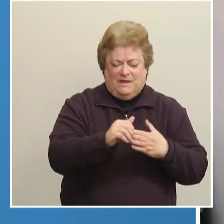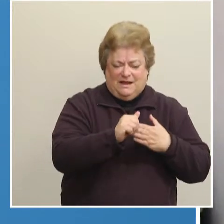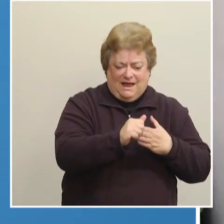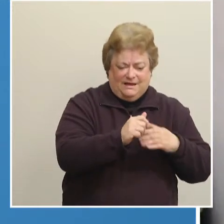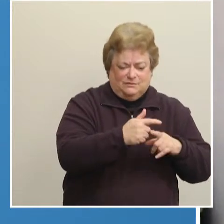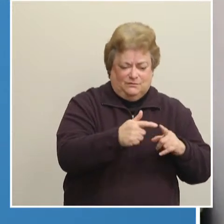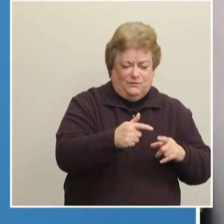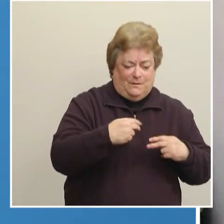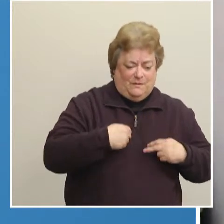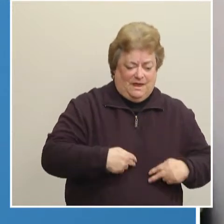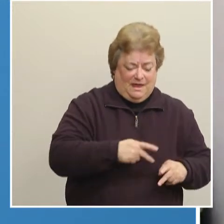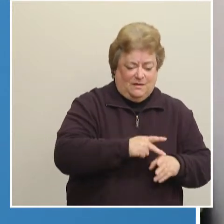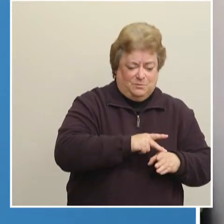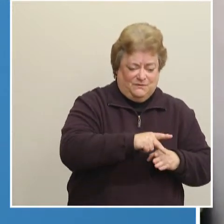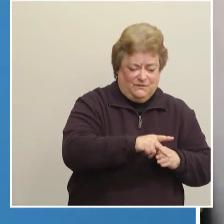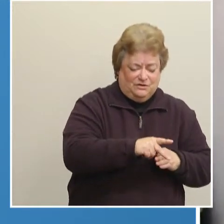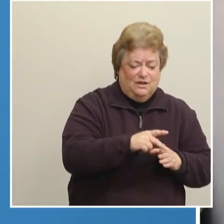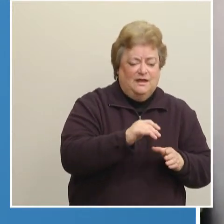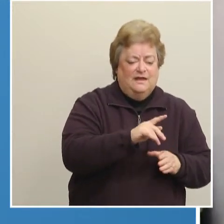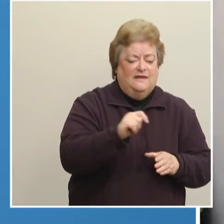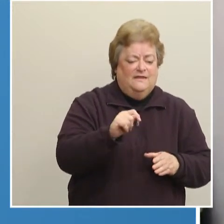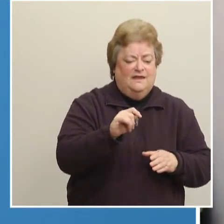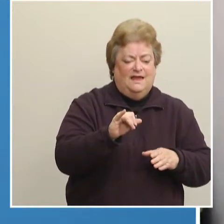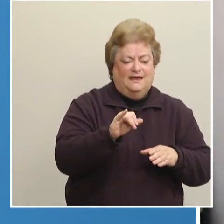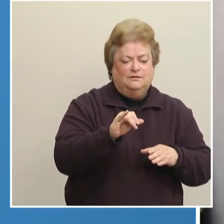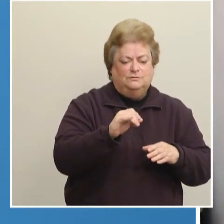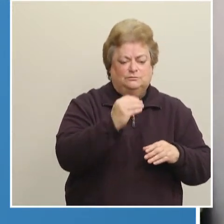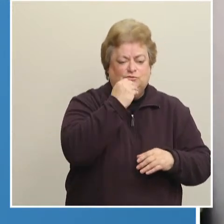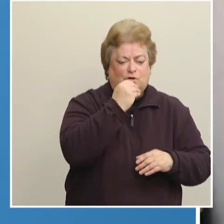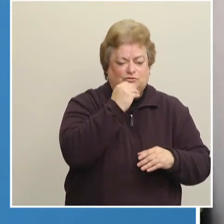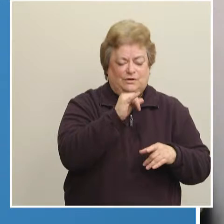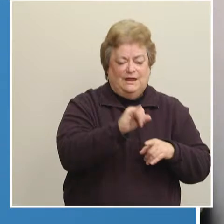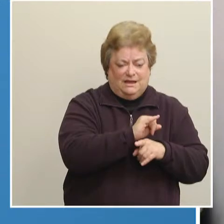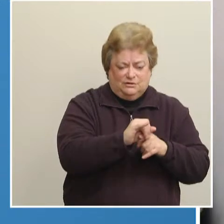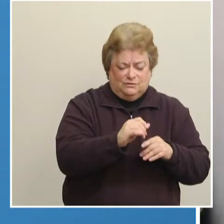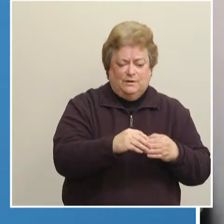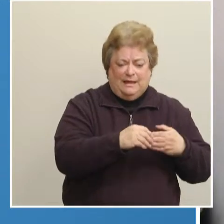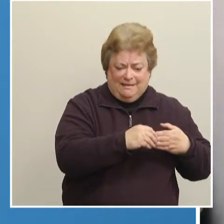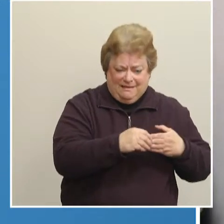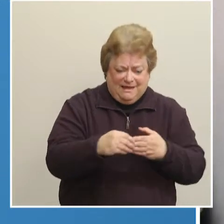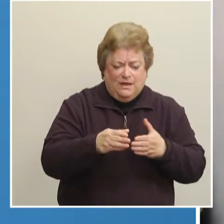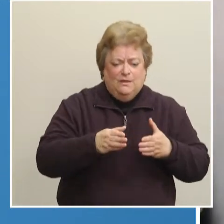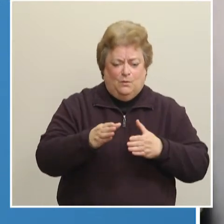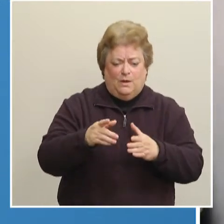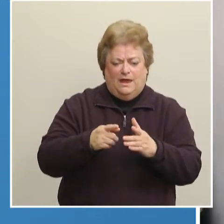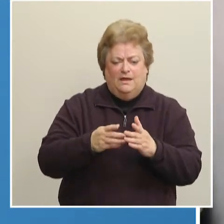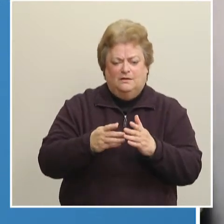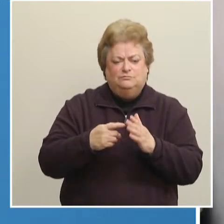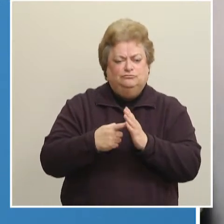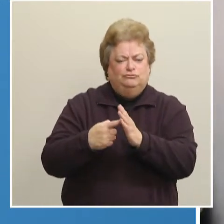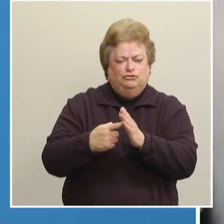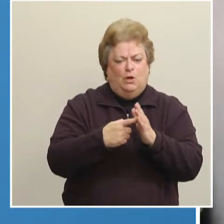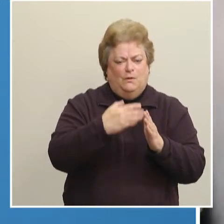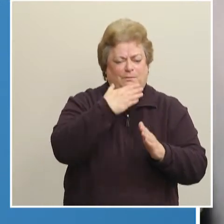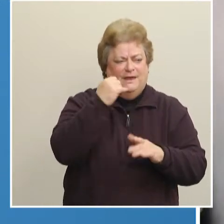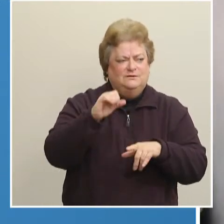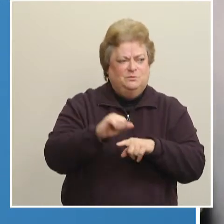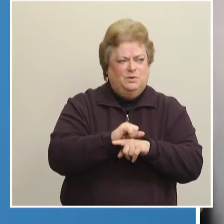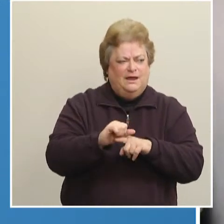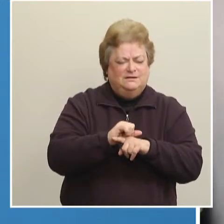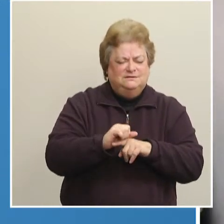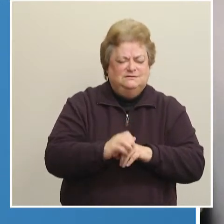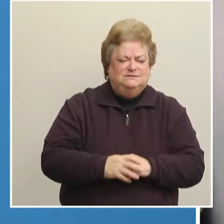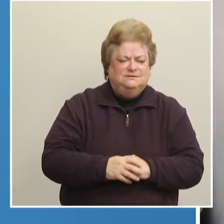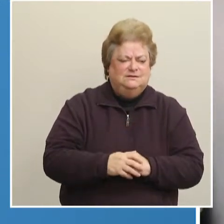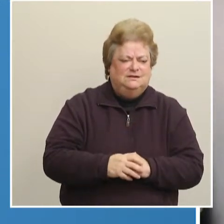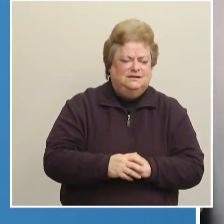professionals and local and state officials, the grocery industry led the way in implementing some of the best practices we still see today. And I won't go into